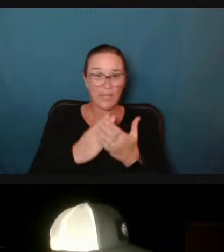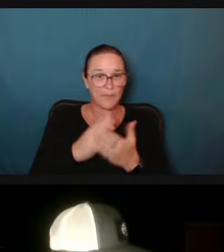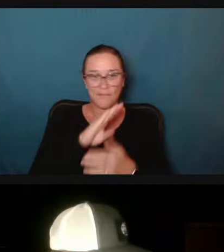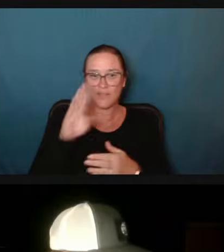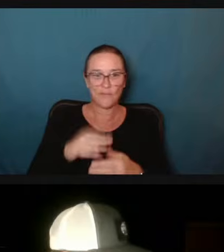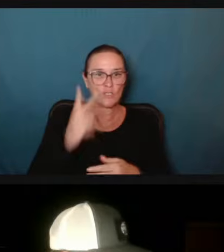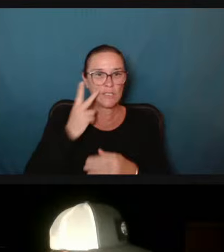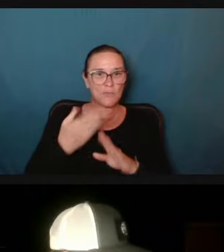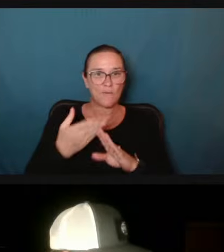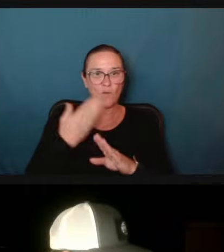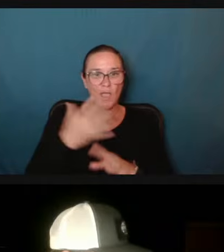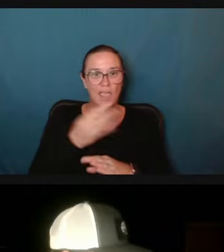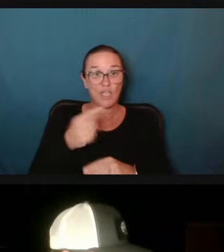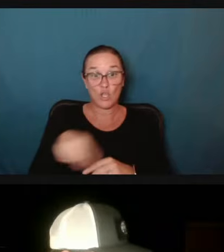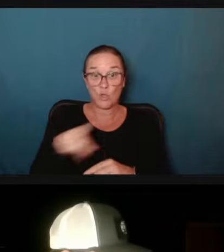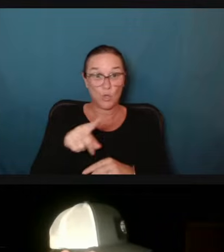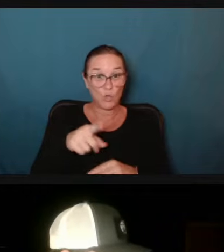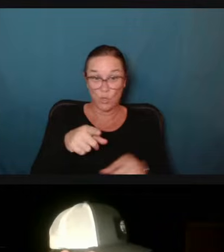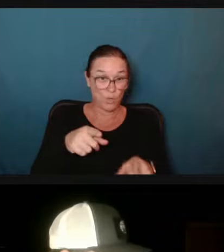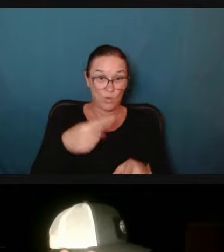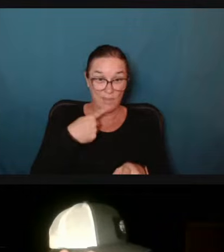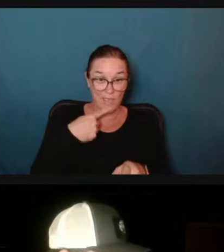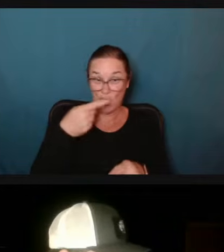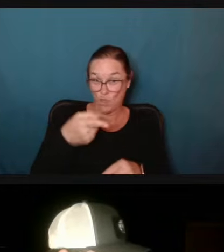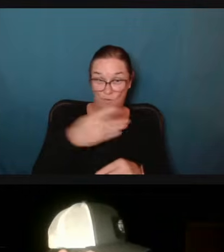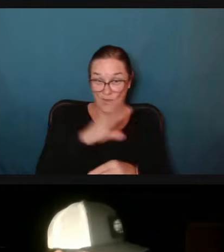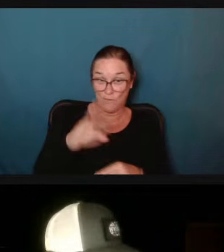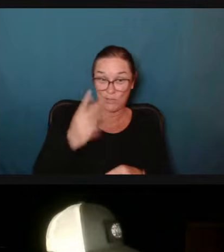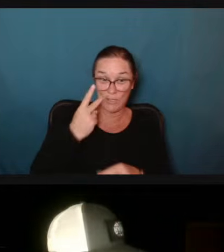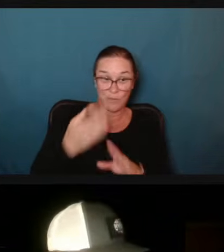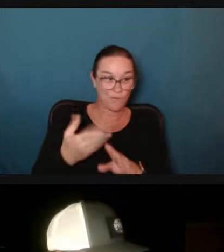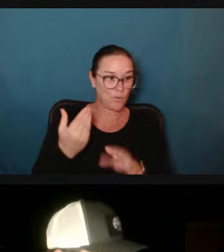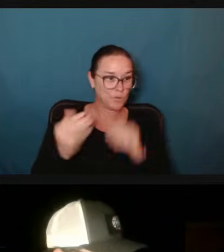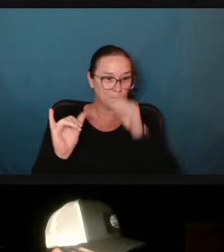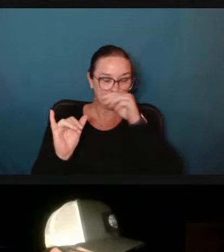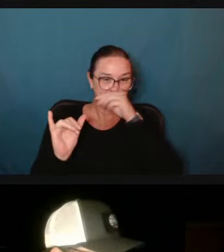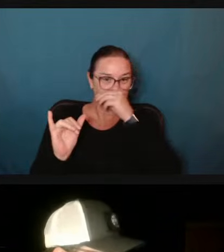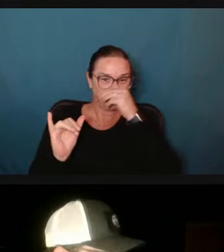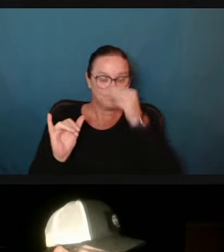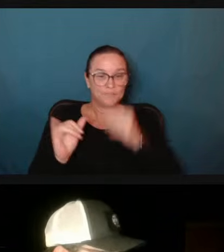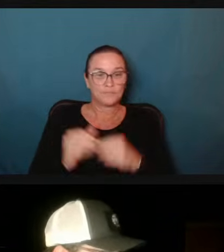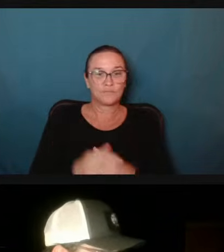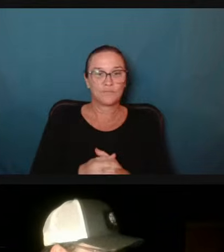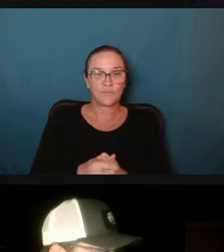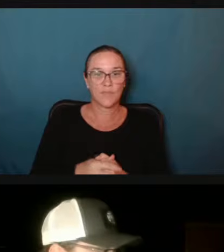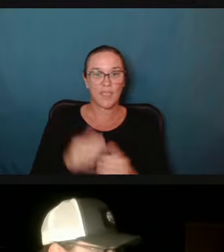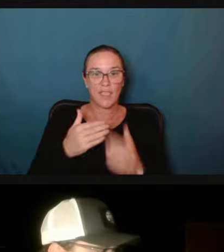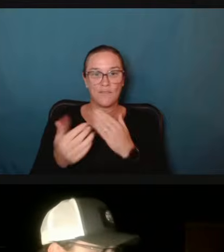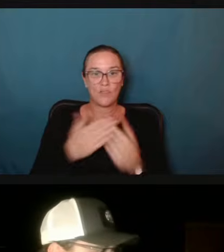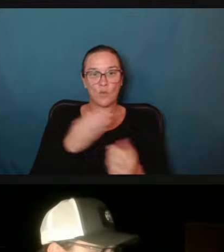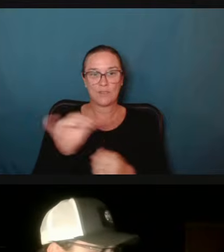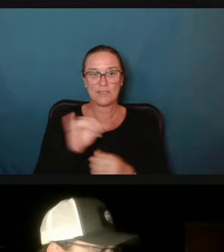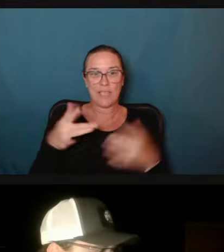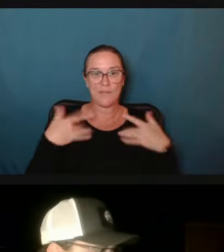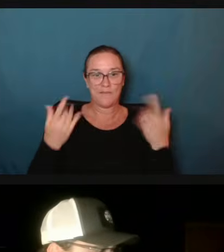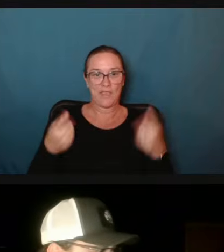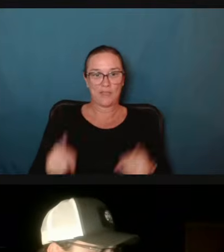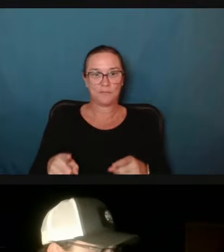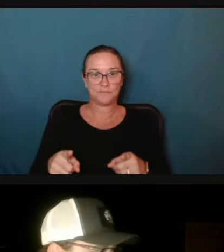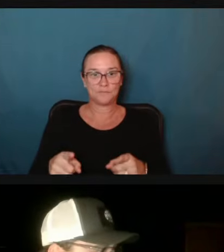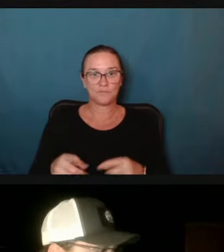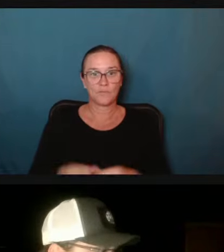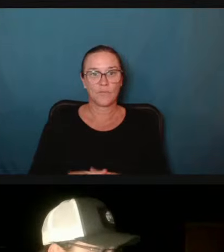I think you said you've never seen them before as well, even if they are of the same event, so to speak. The photos we showed today, I